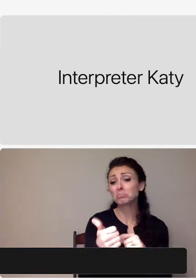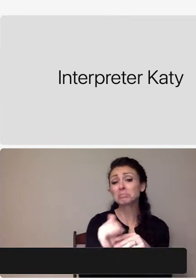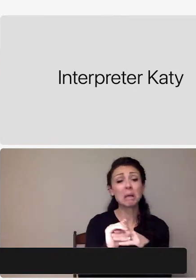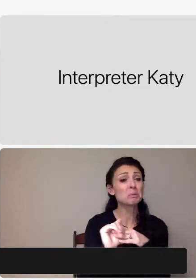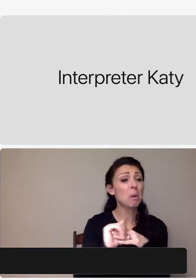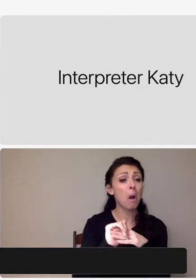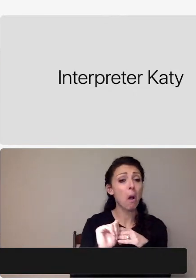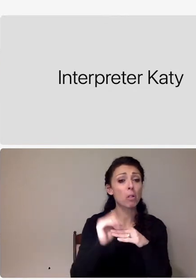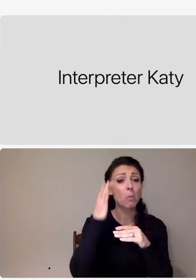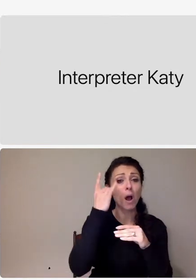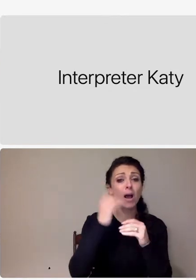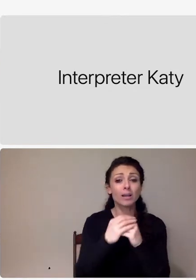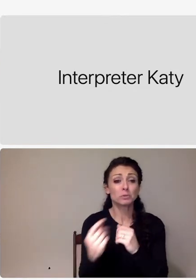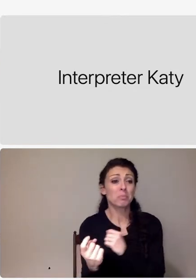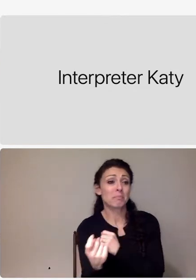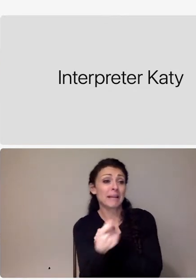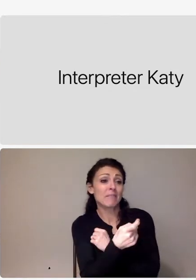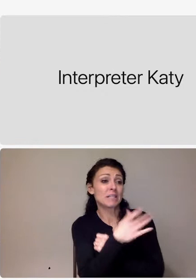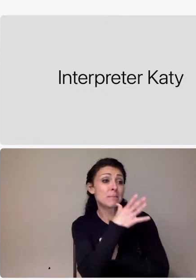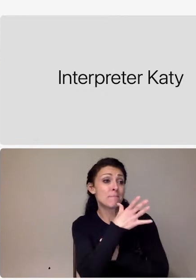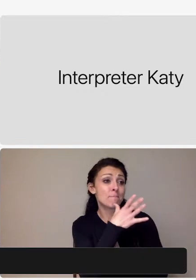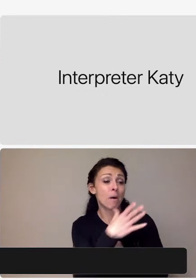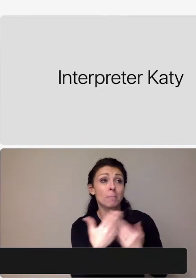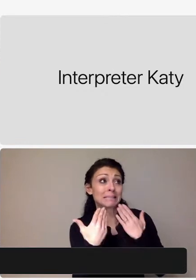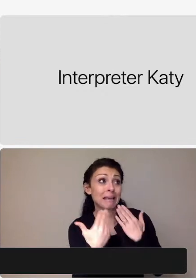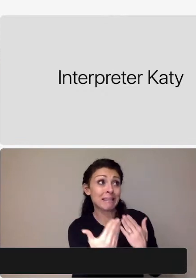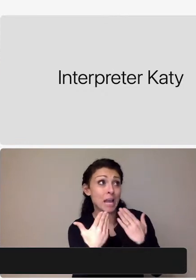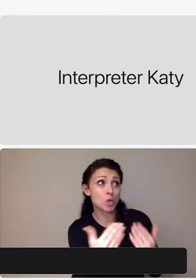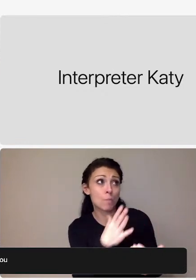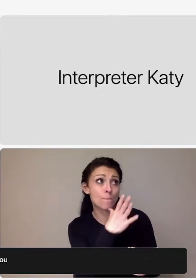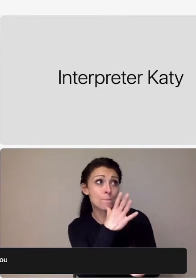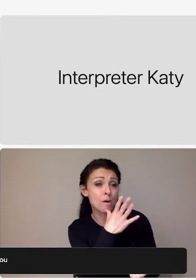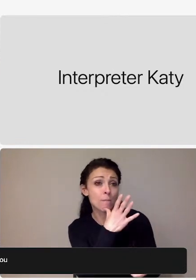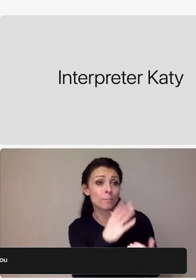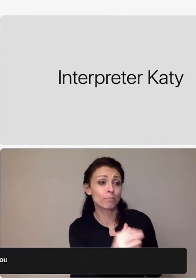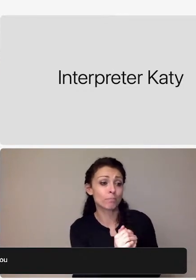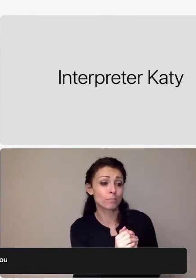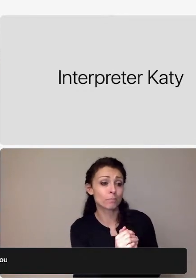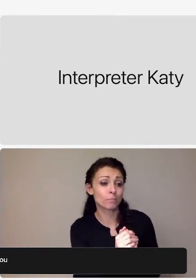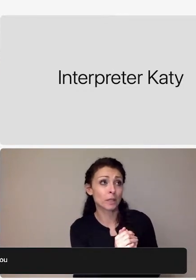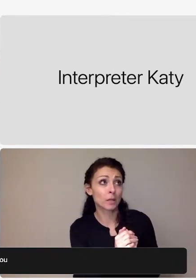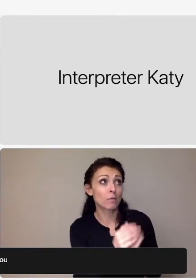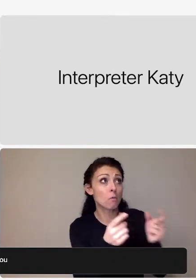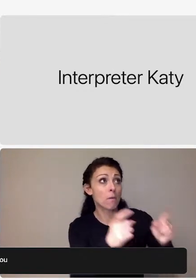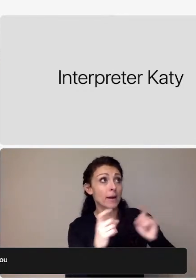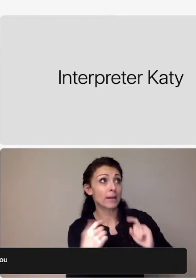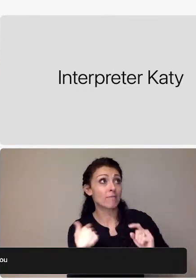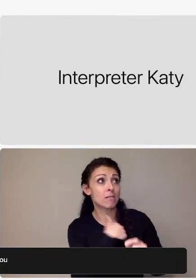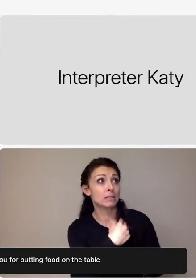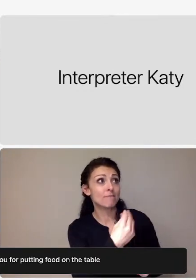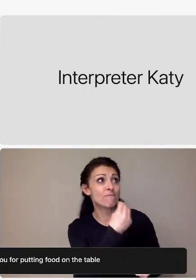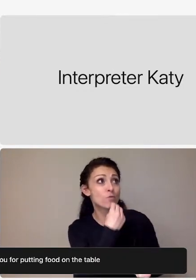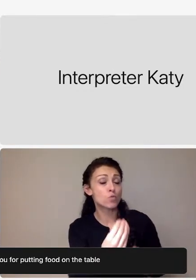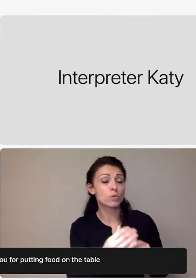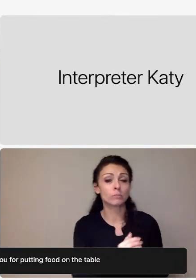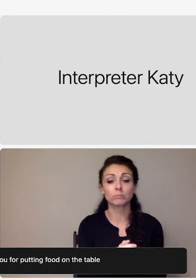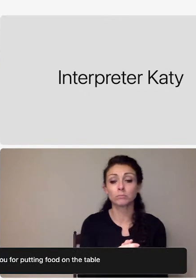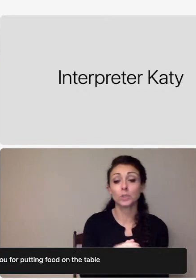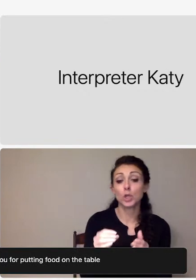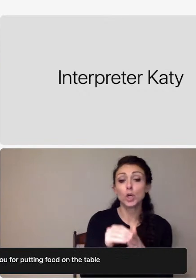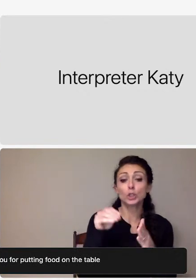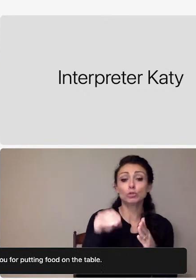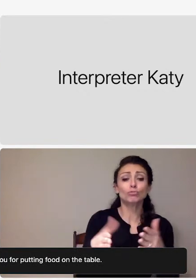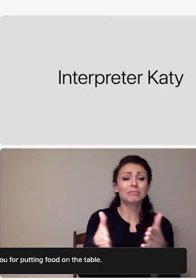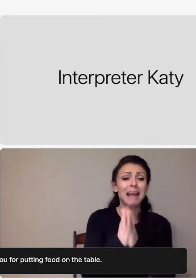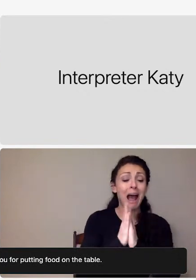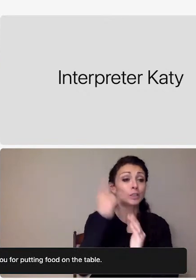card so they could give it to their mother to say thank you for putting food on the table they asked for state of brothers